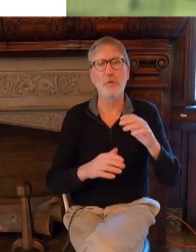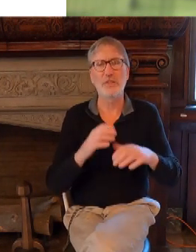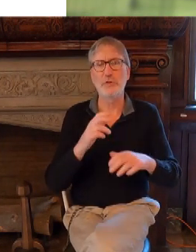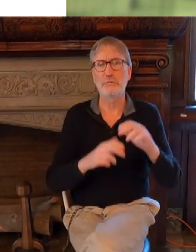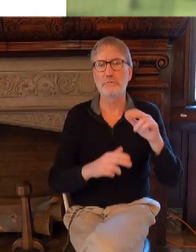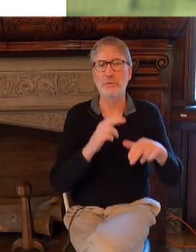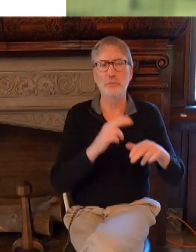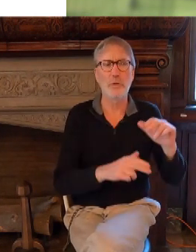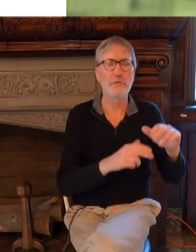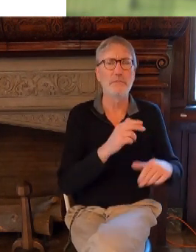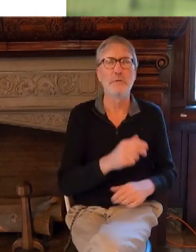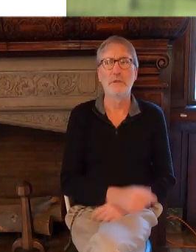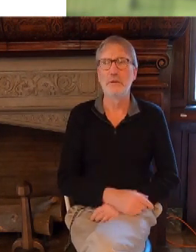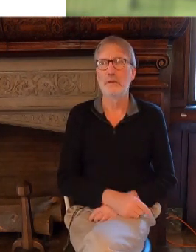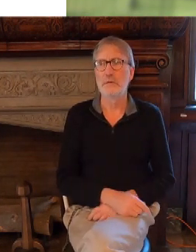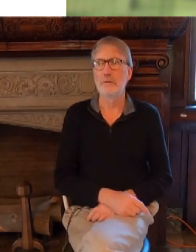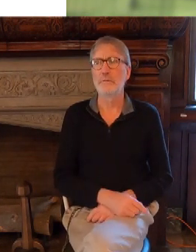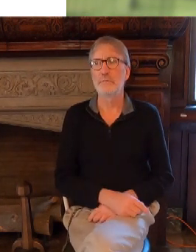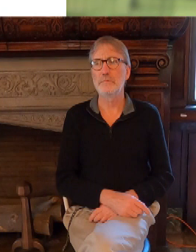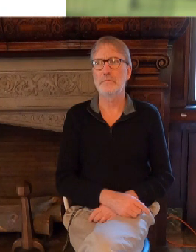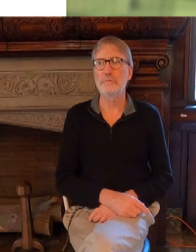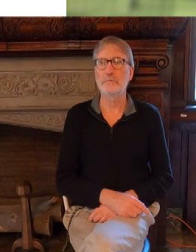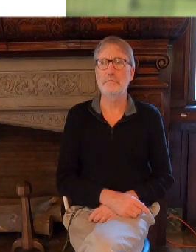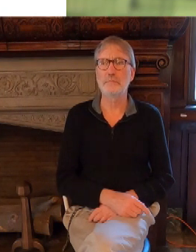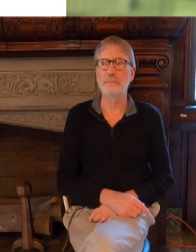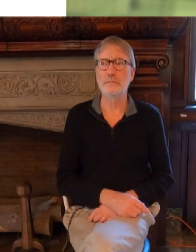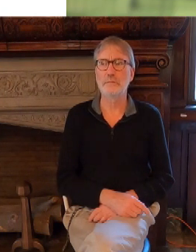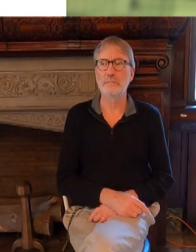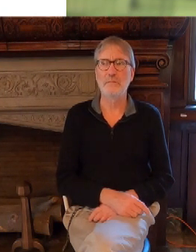costs, and the other portion of that